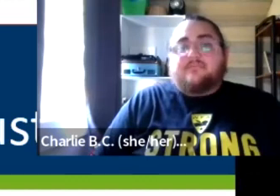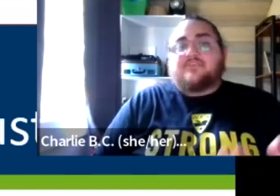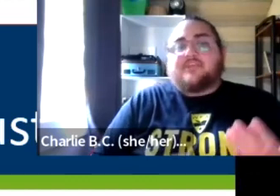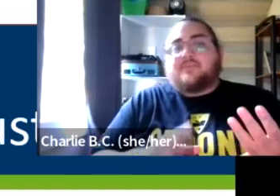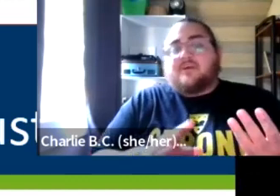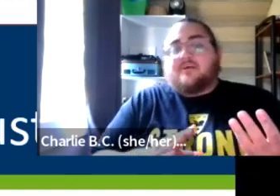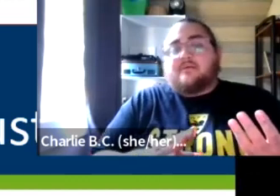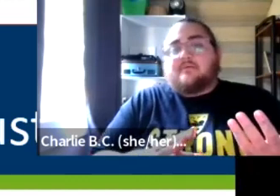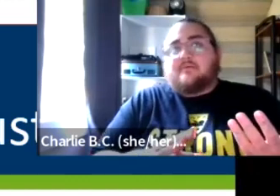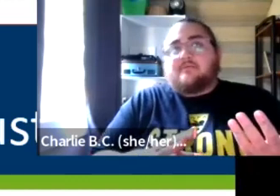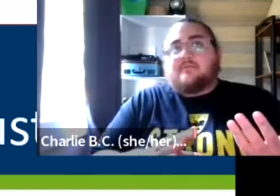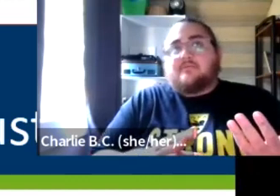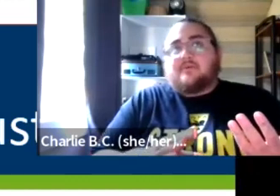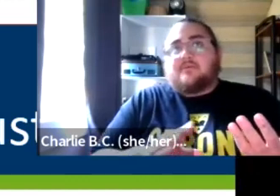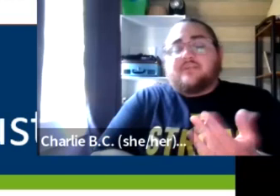we've shaped